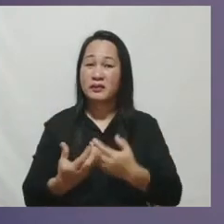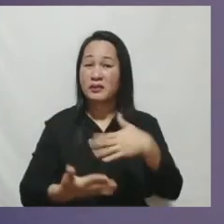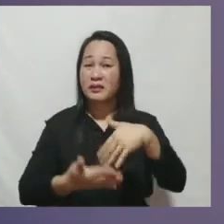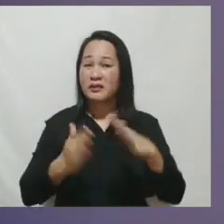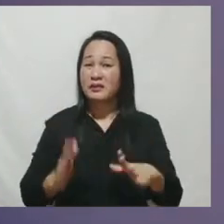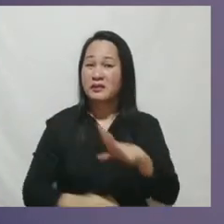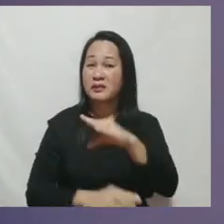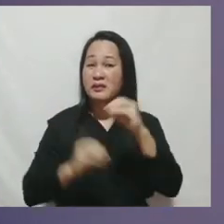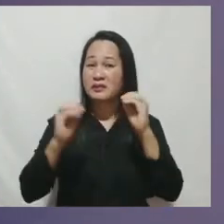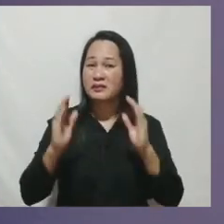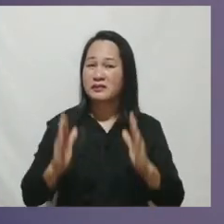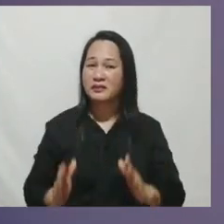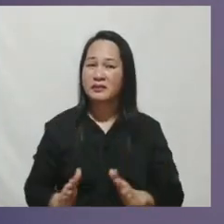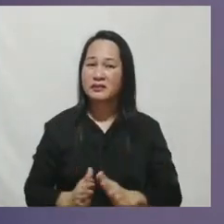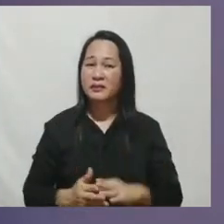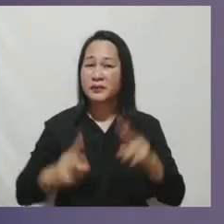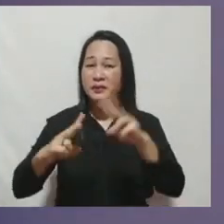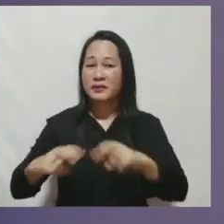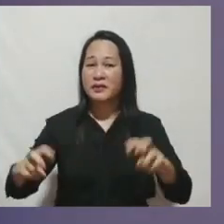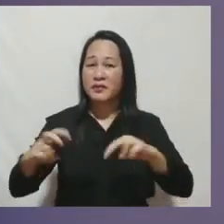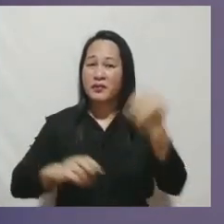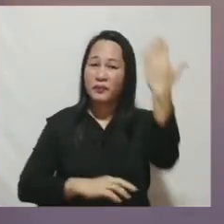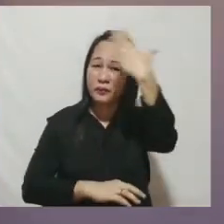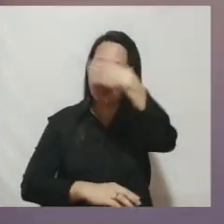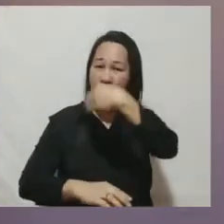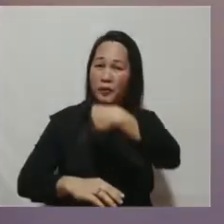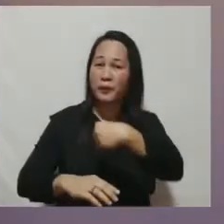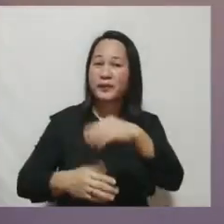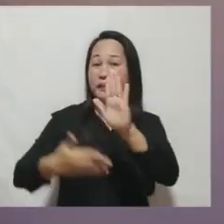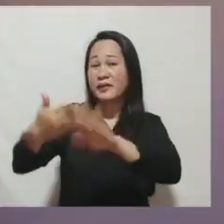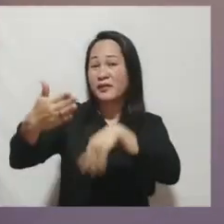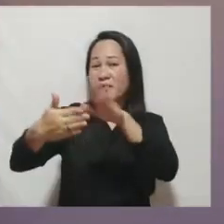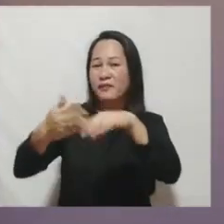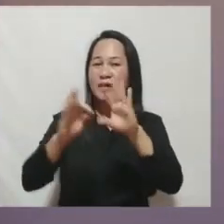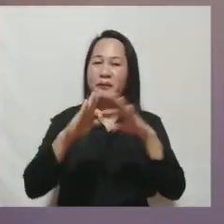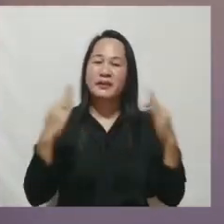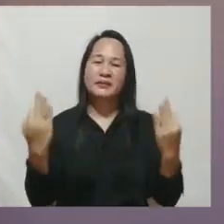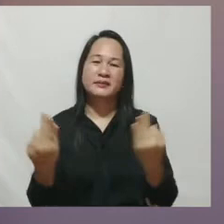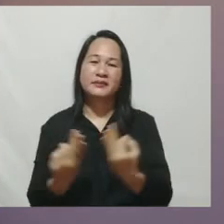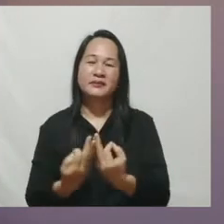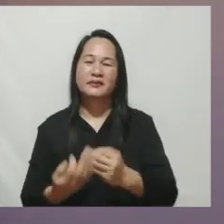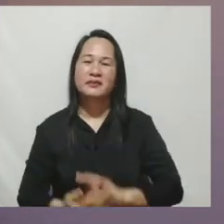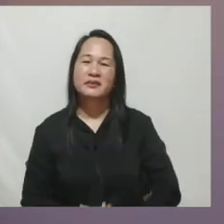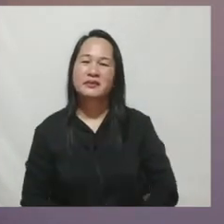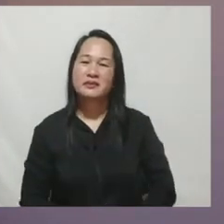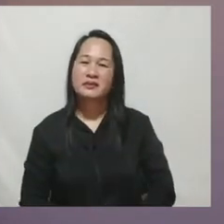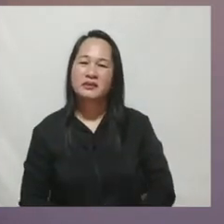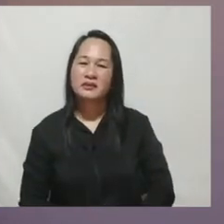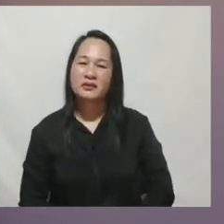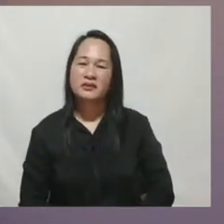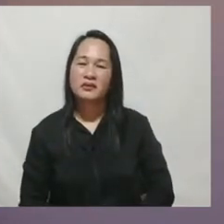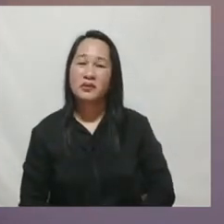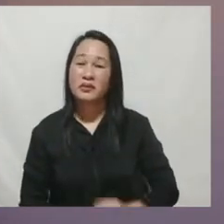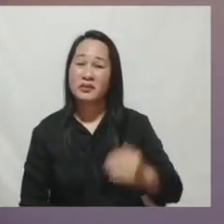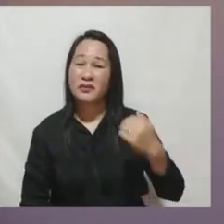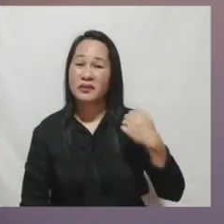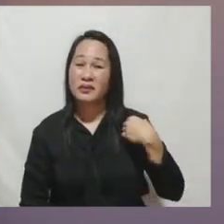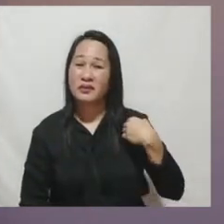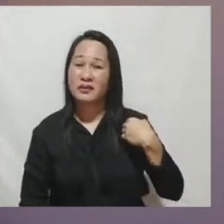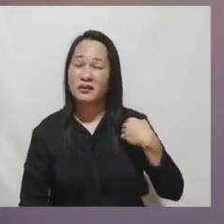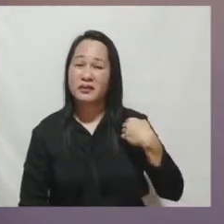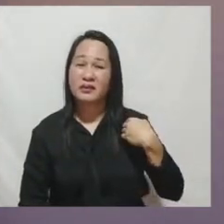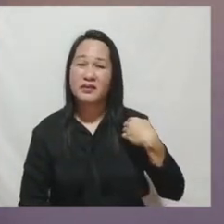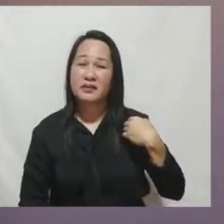beautiful painting of a family. There was a child in the painting whose hair color was